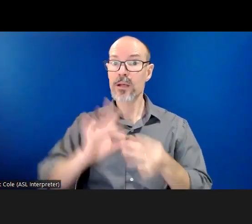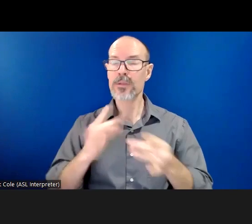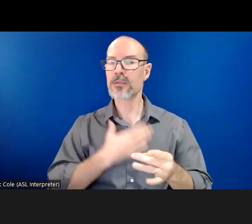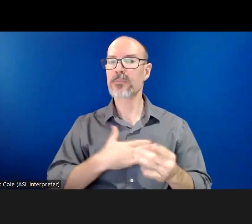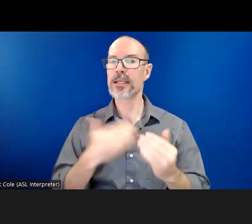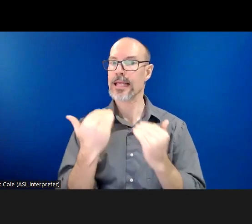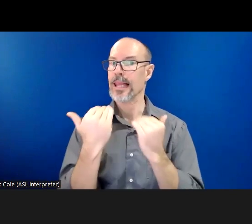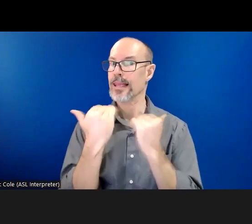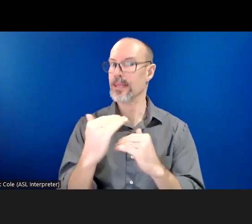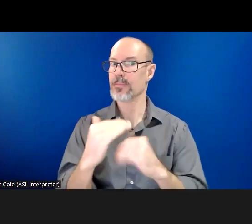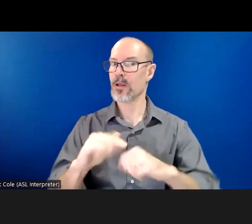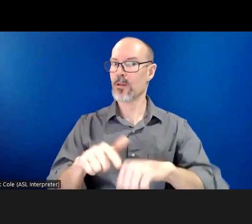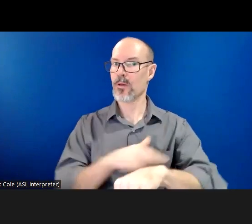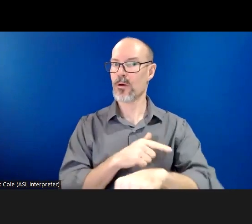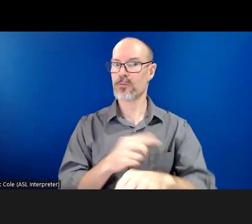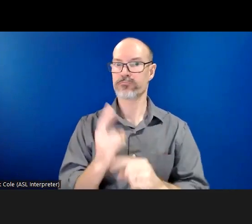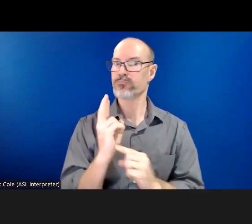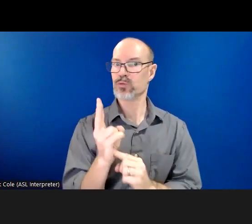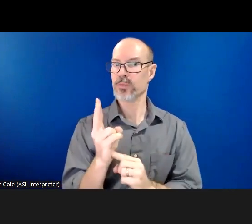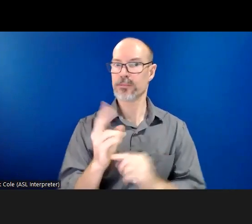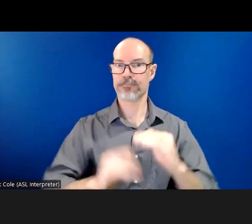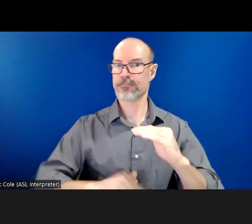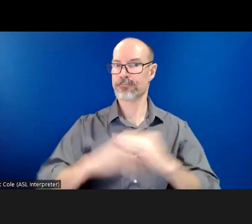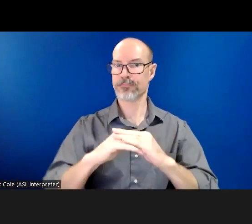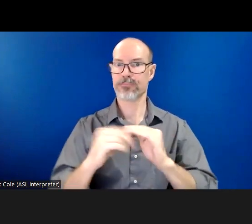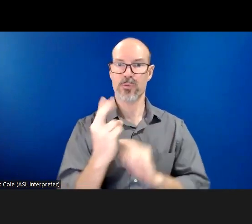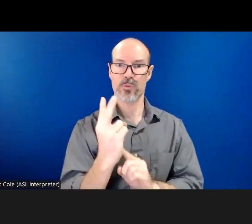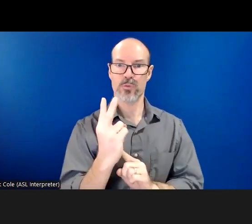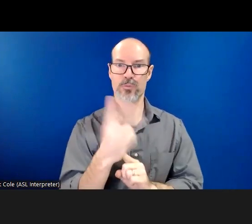to 2 minutes per speaker.